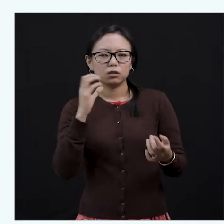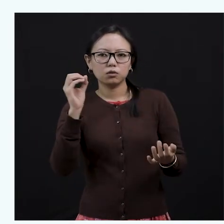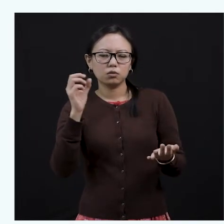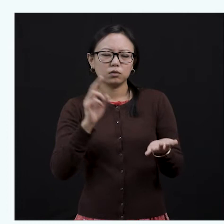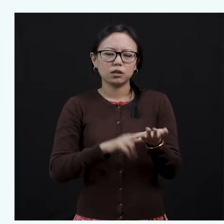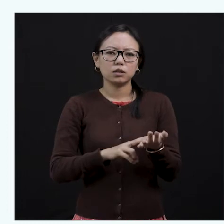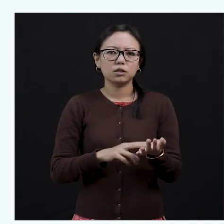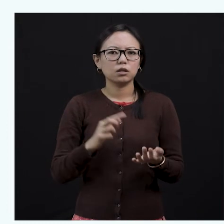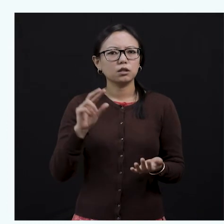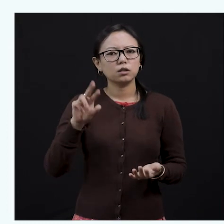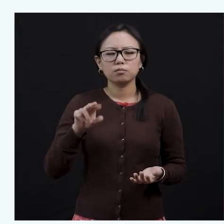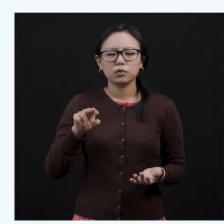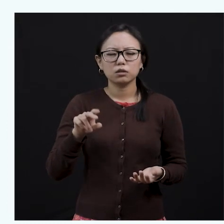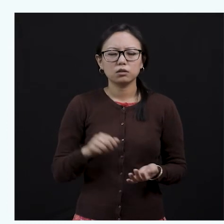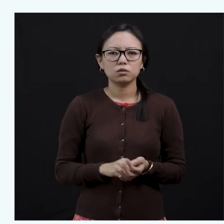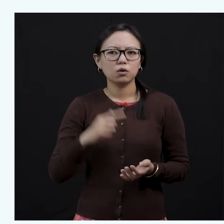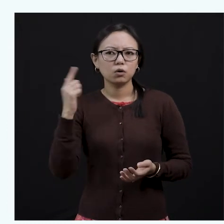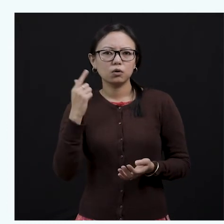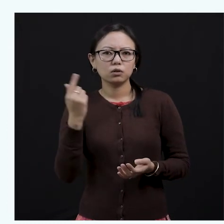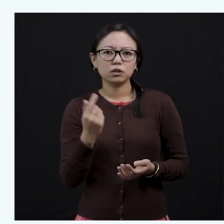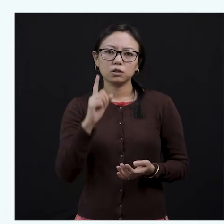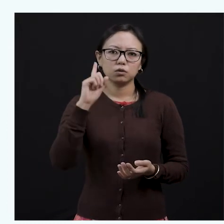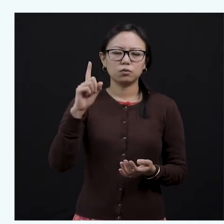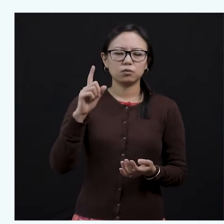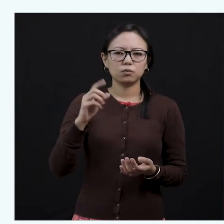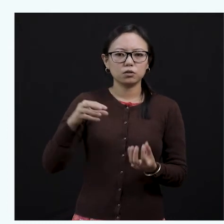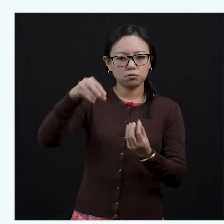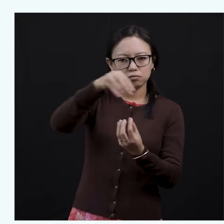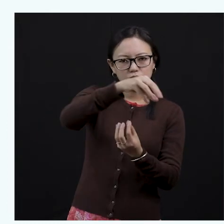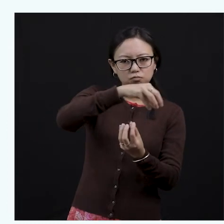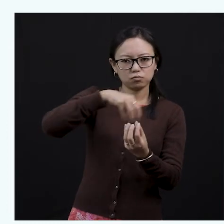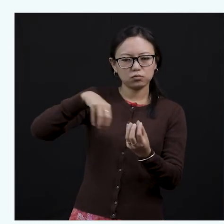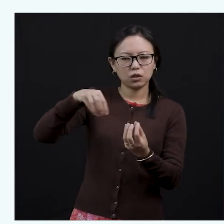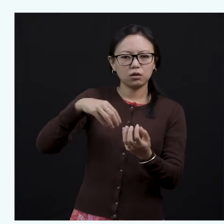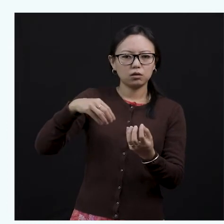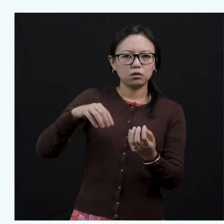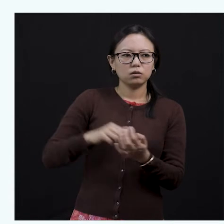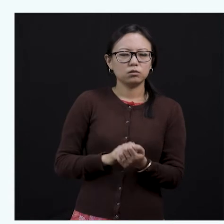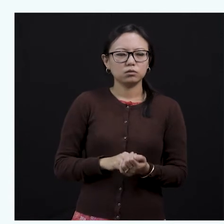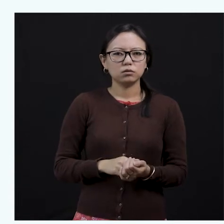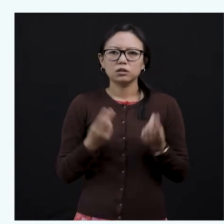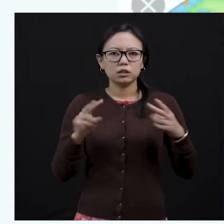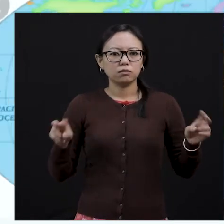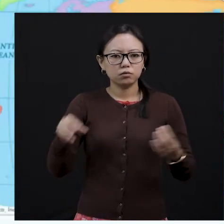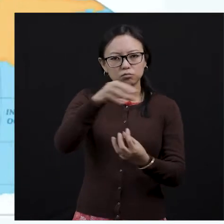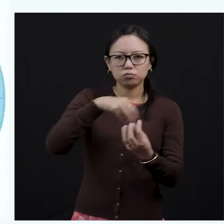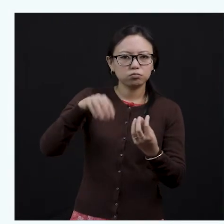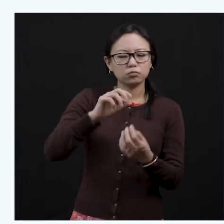revolution, we are able to have day and night, and also we are able to have seasons. Okay.